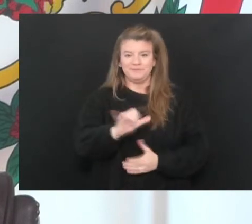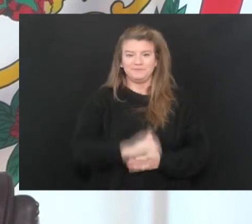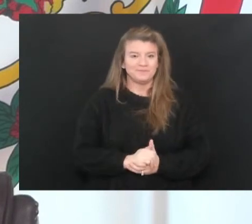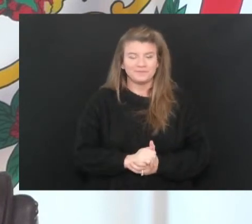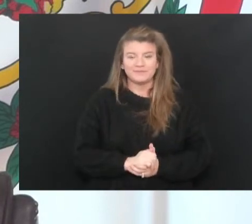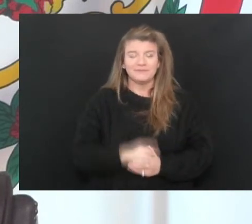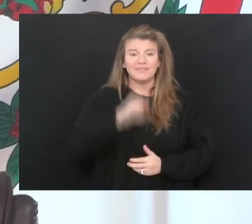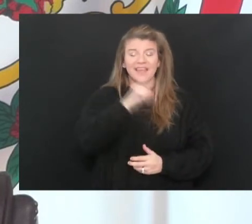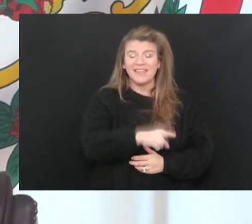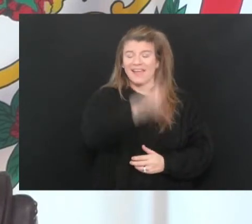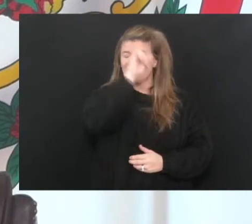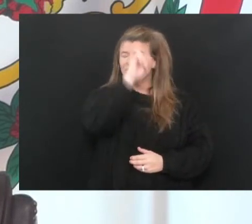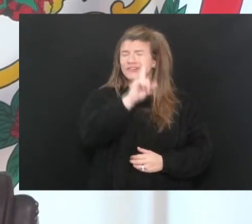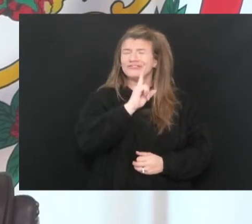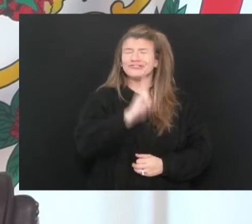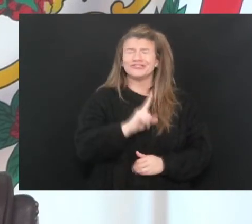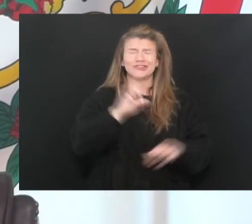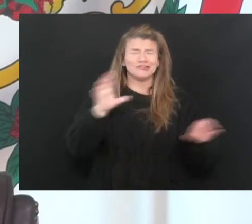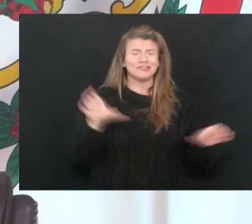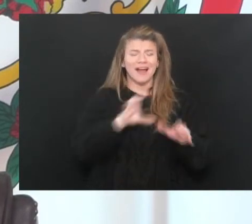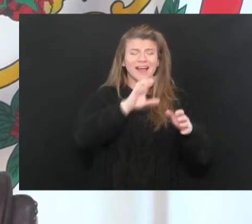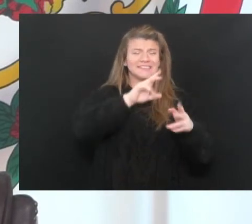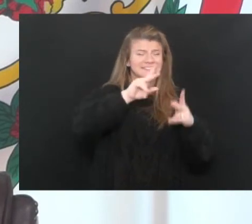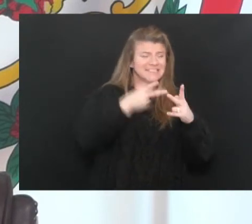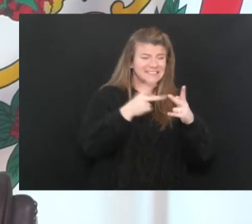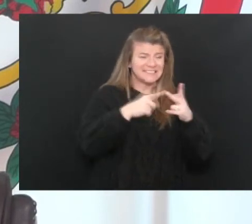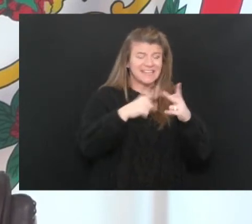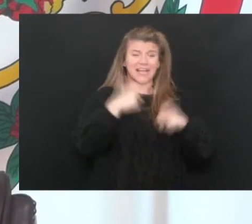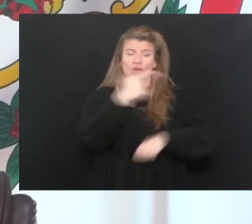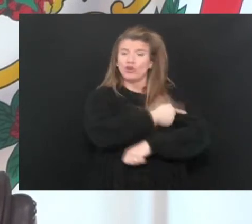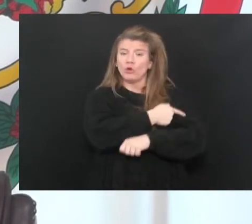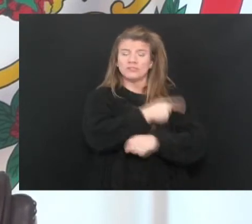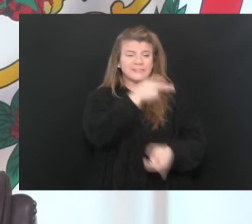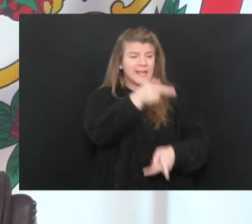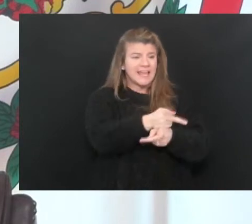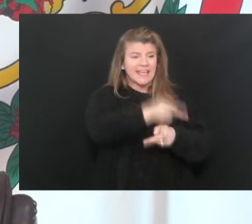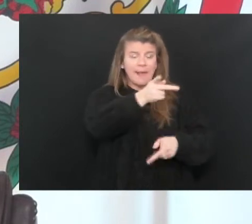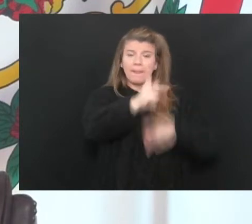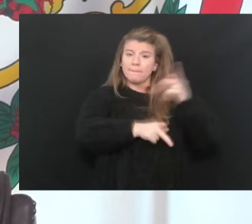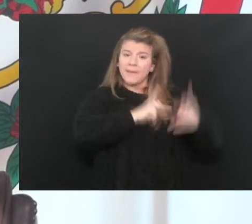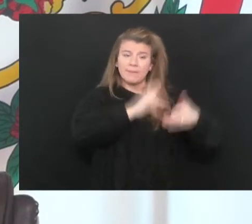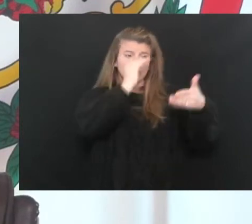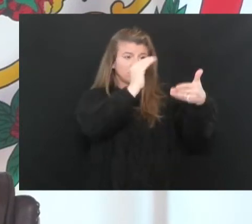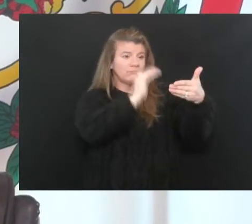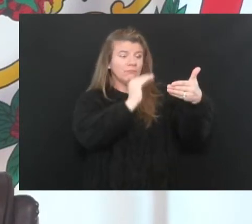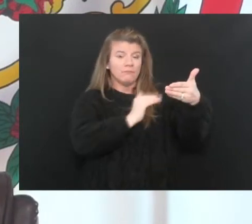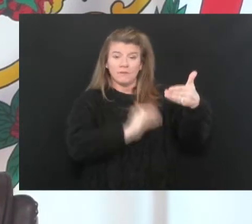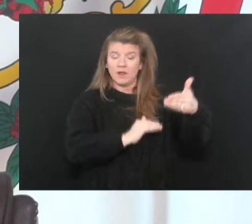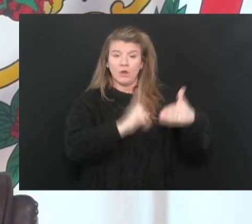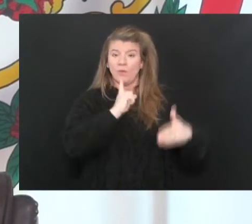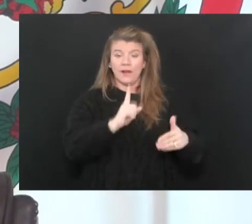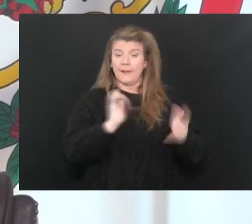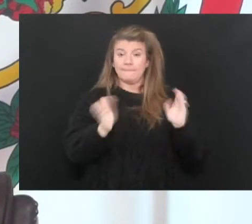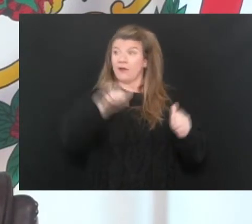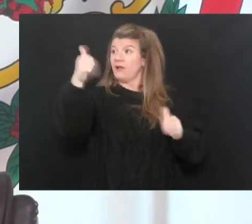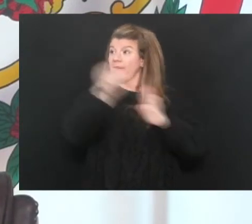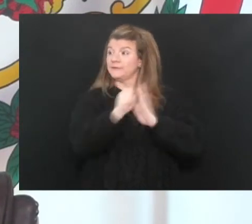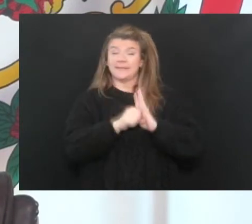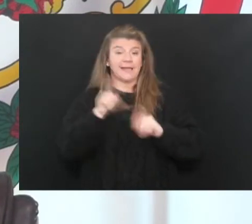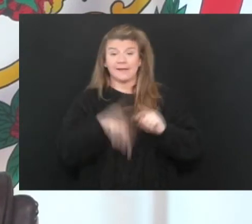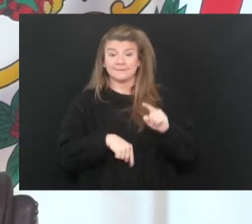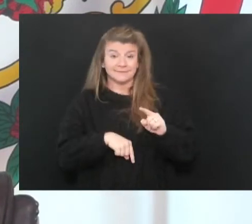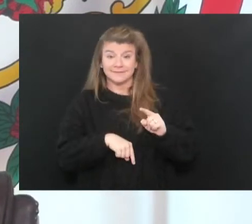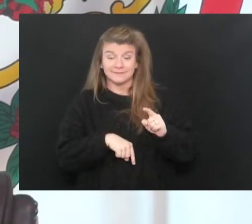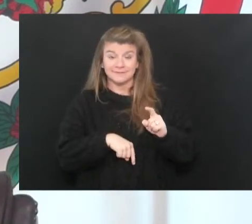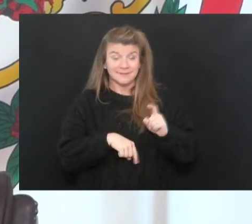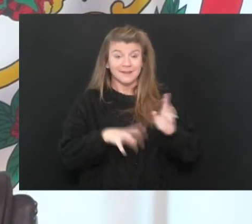They have absolutely done second round doses and kept up with the people like nobody else can do.